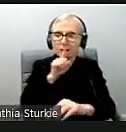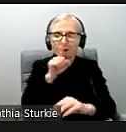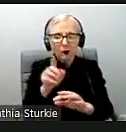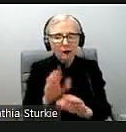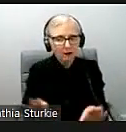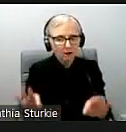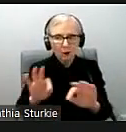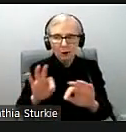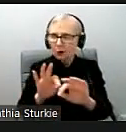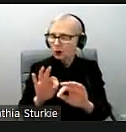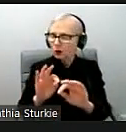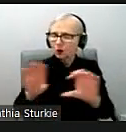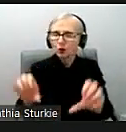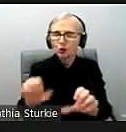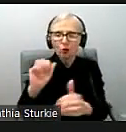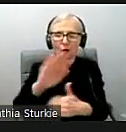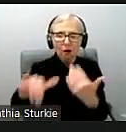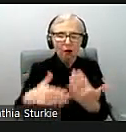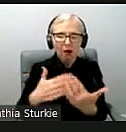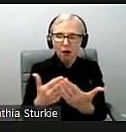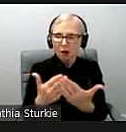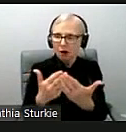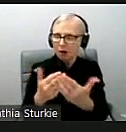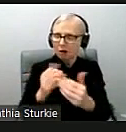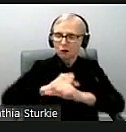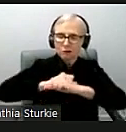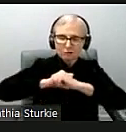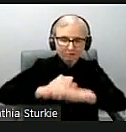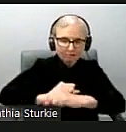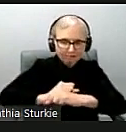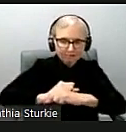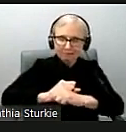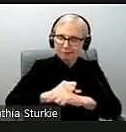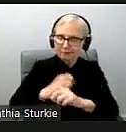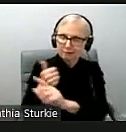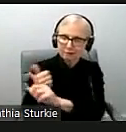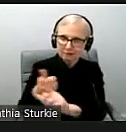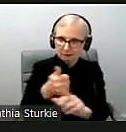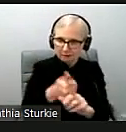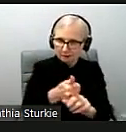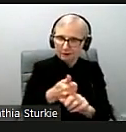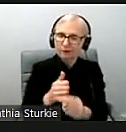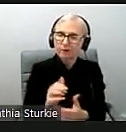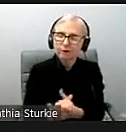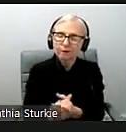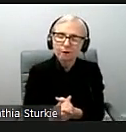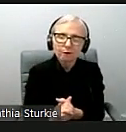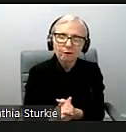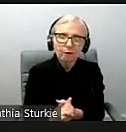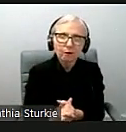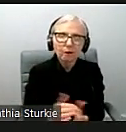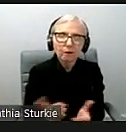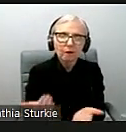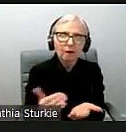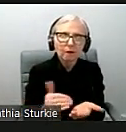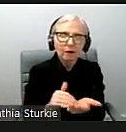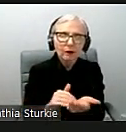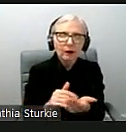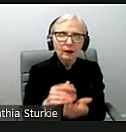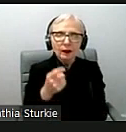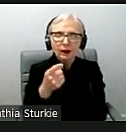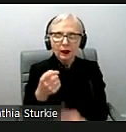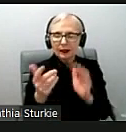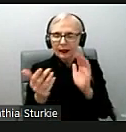continue to do all that we can to protect our hospital capacity. So on the next slide, we'll talk again and really